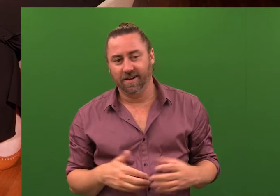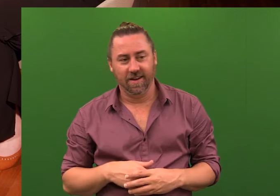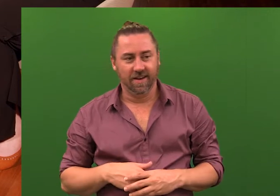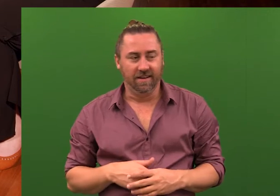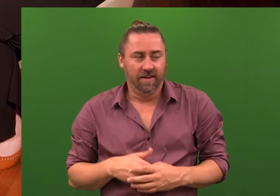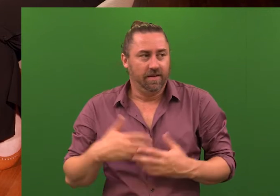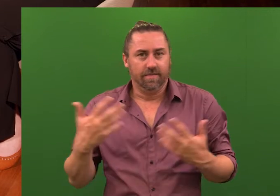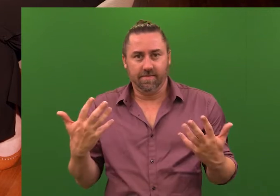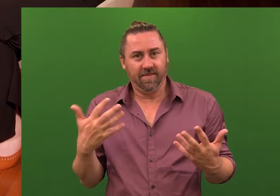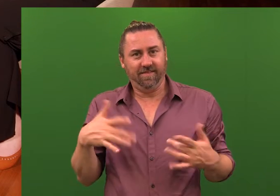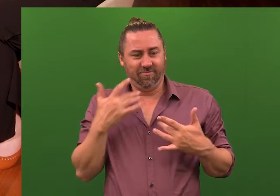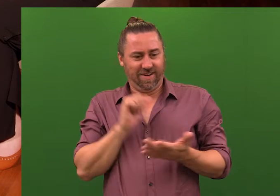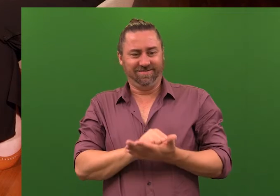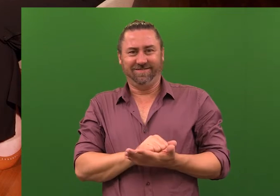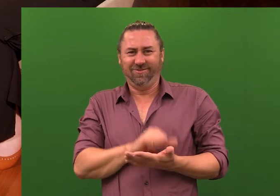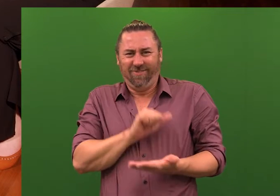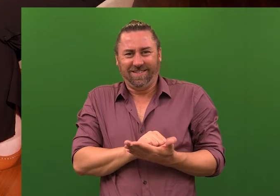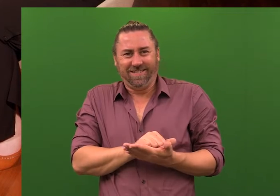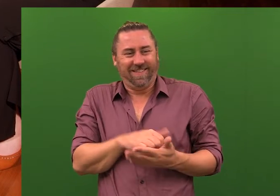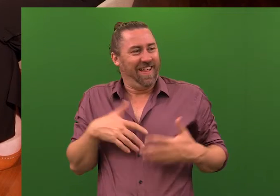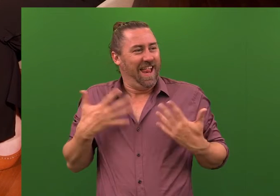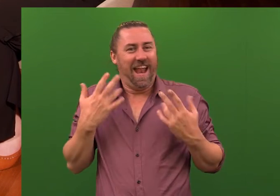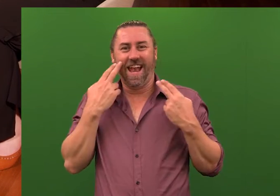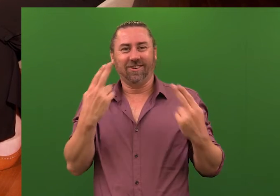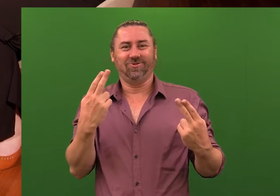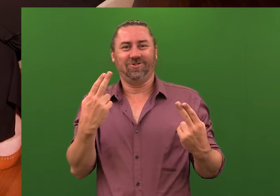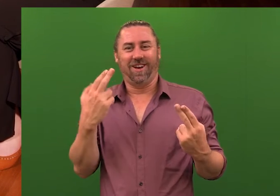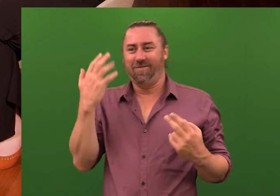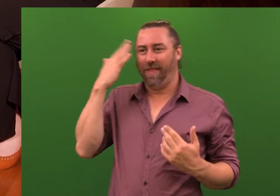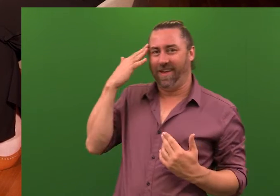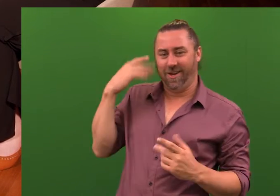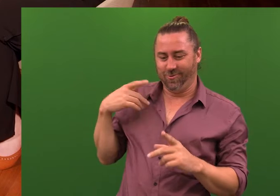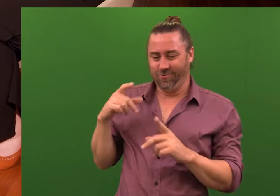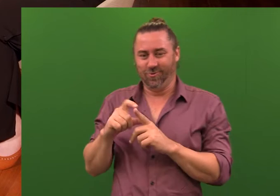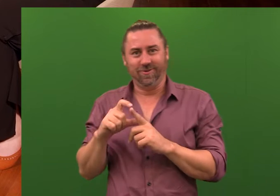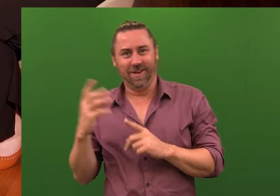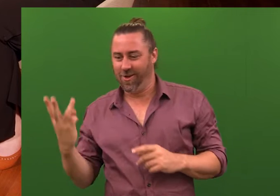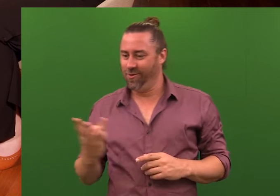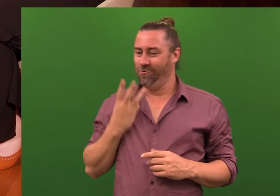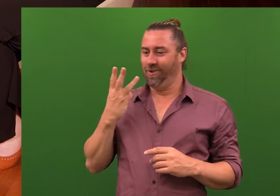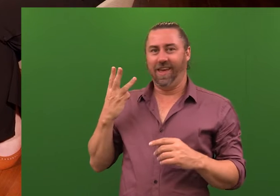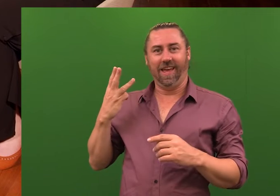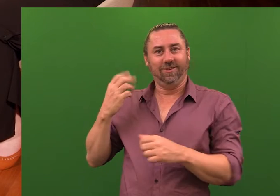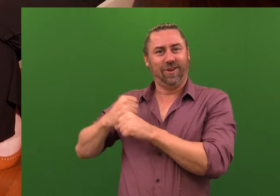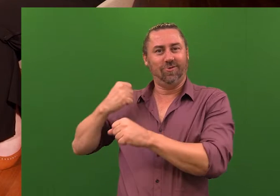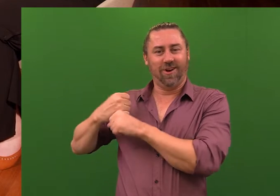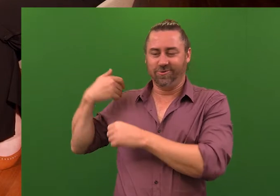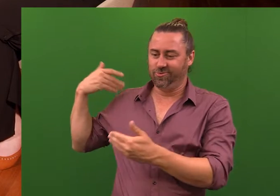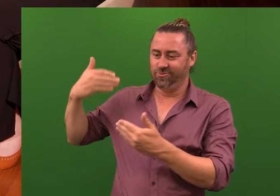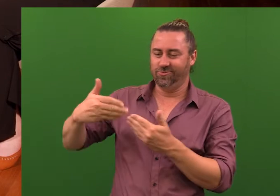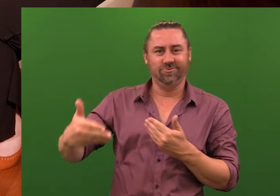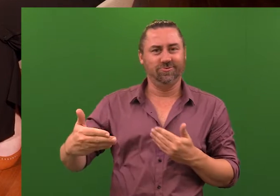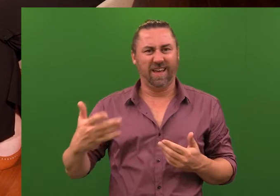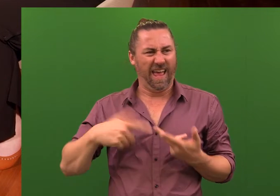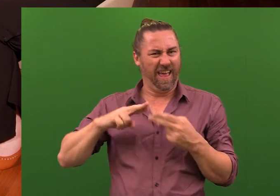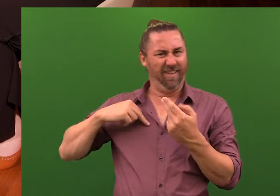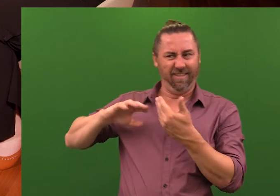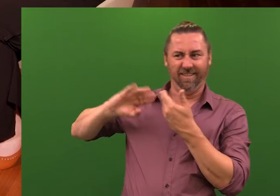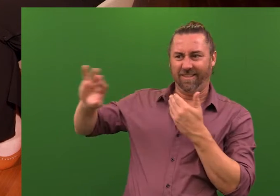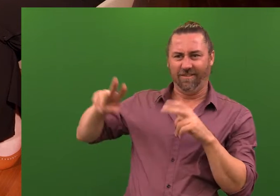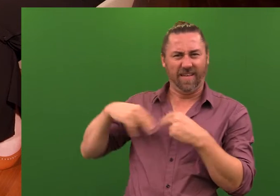had, that's what has to be done to make the work. Yeah, amazing. And each one of those skulls you cast by hand, I can